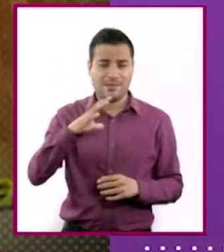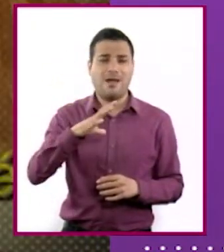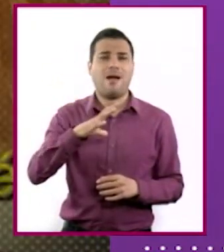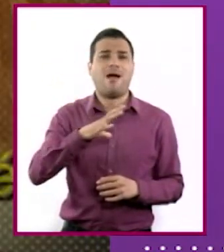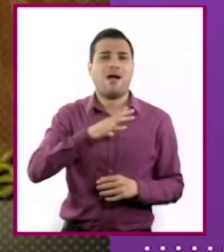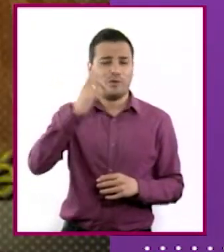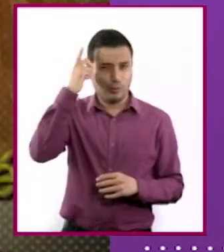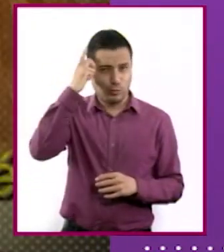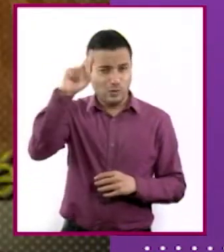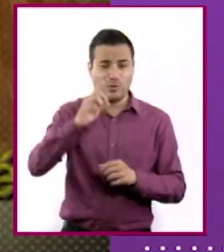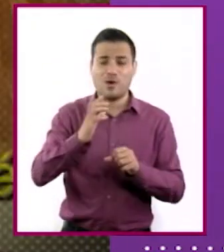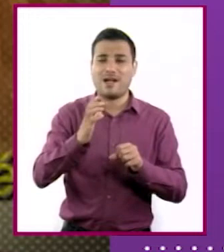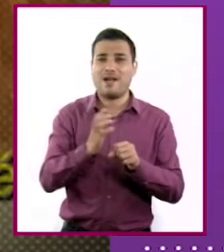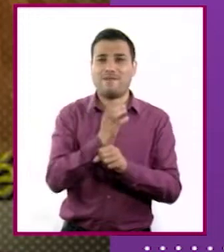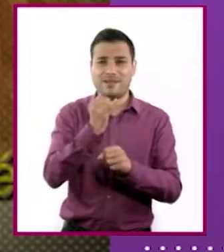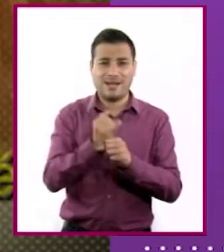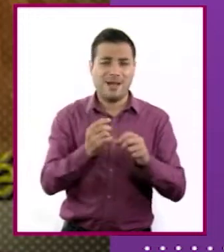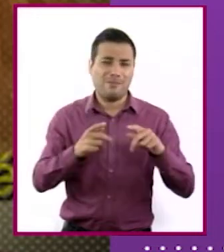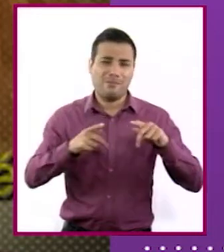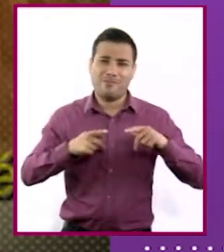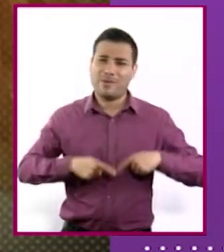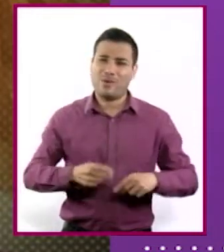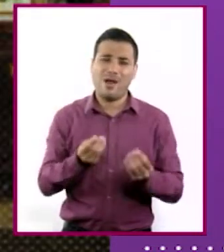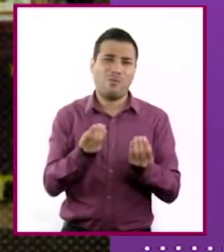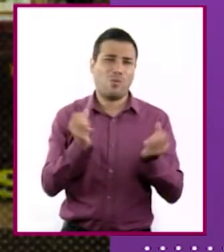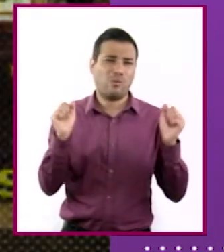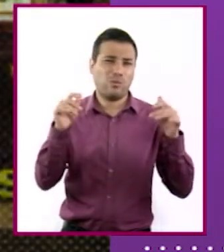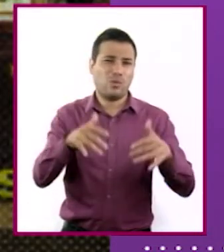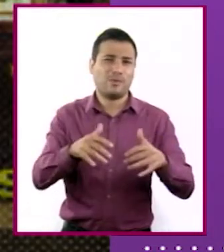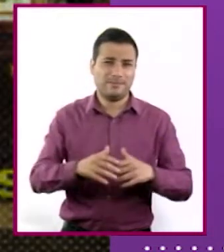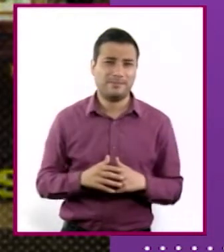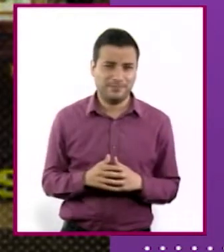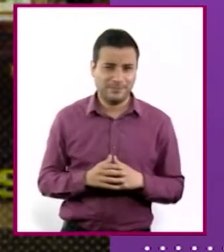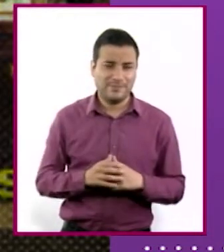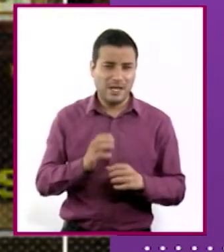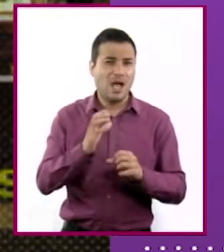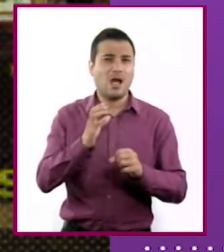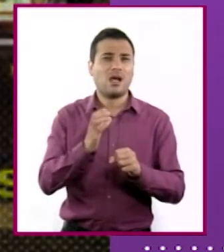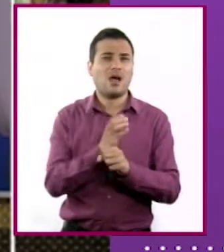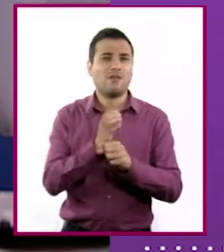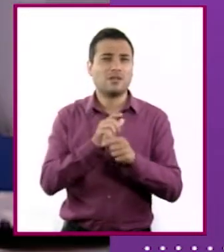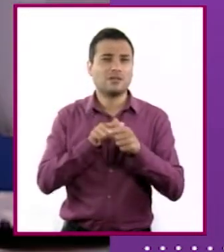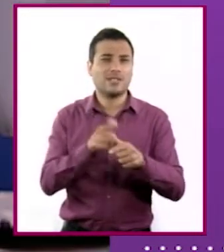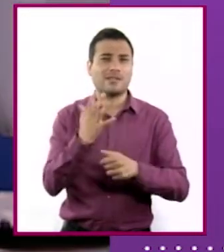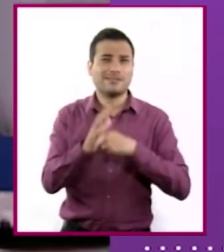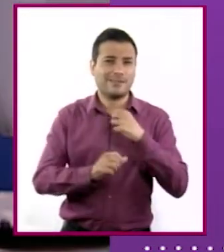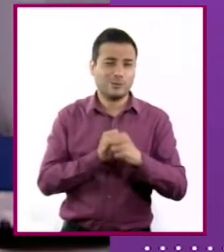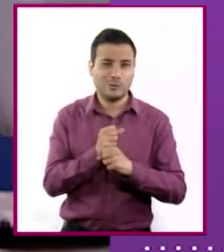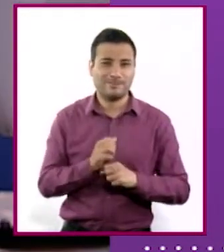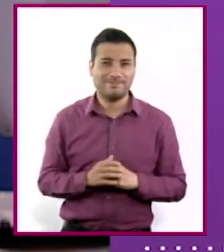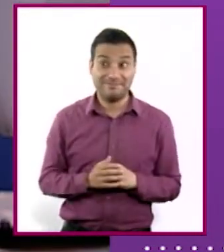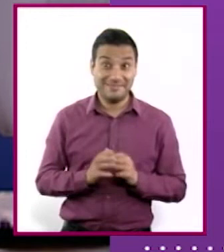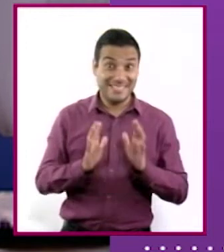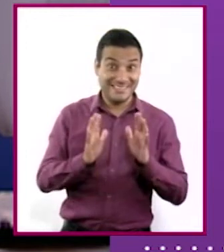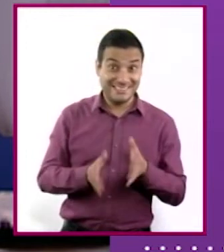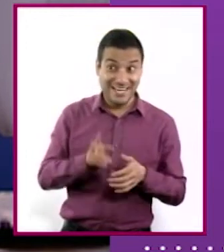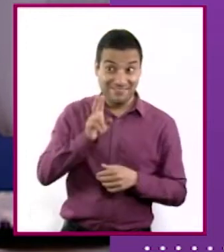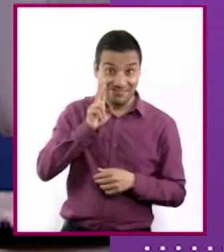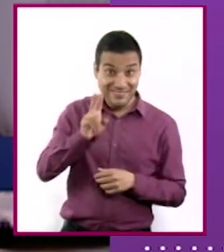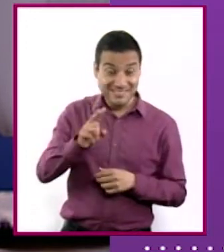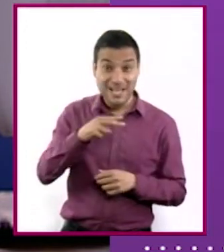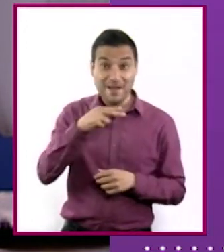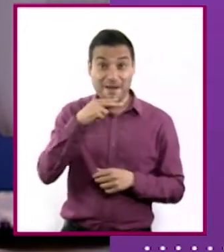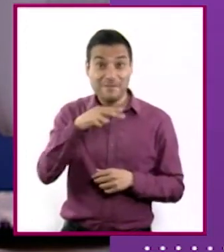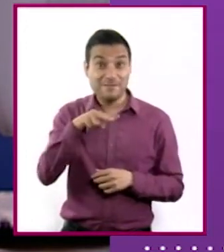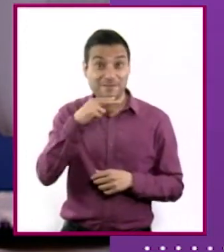ago. A lot of people visited the cafe. The cafe existed for 10 years. ¿Vieron cómo usamos los